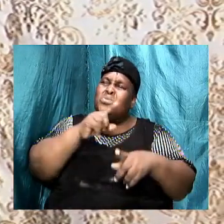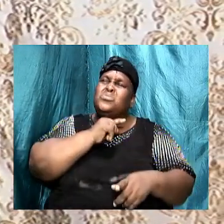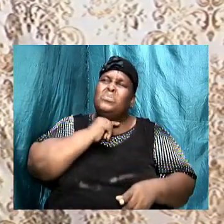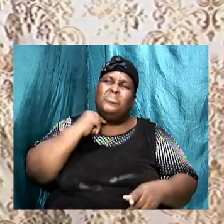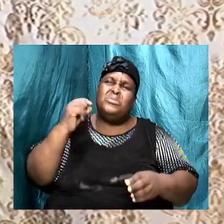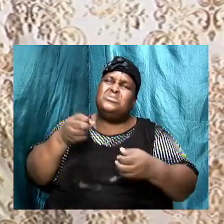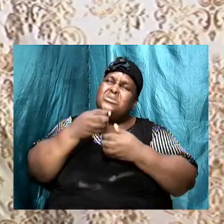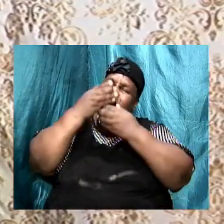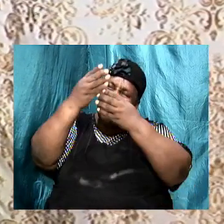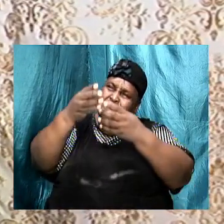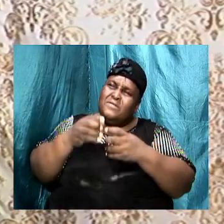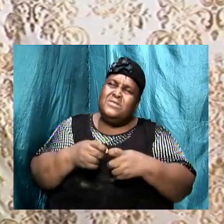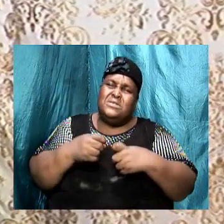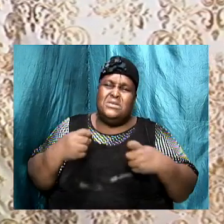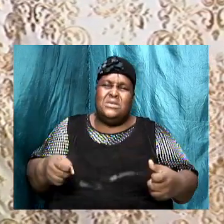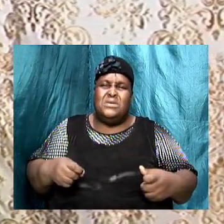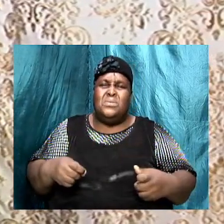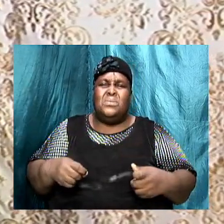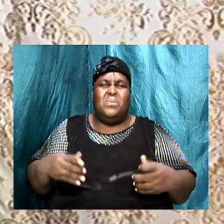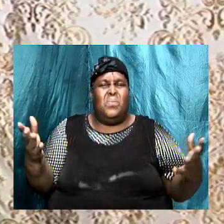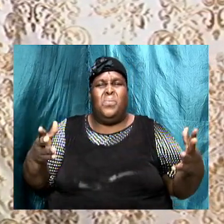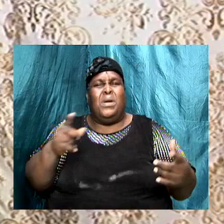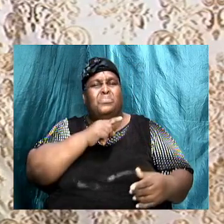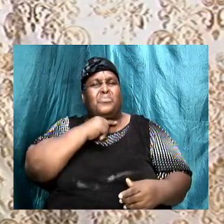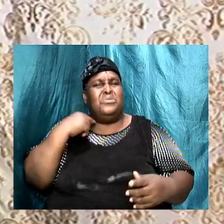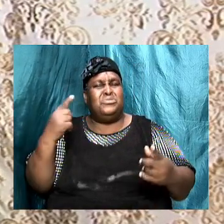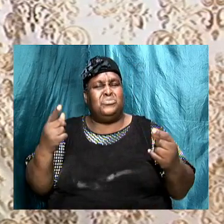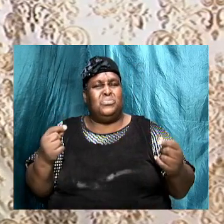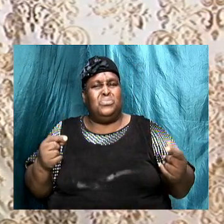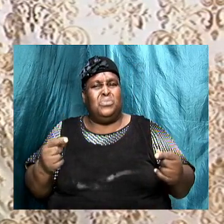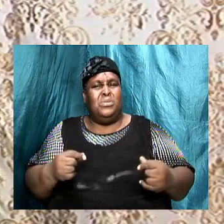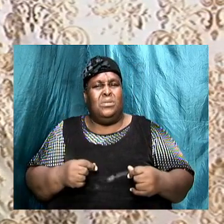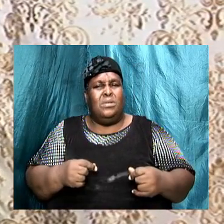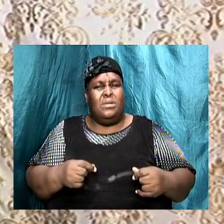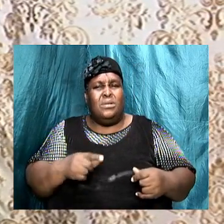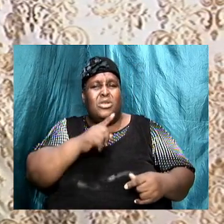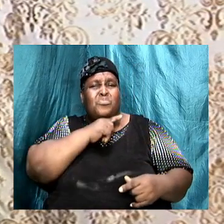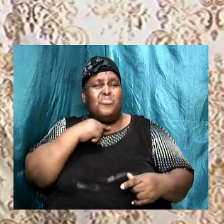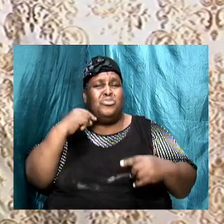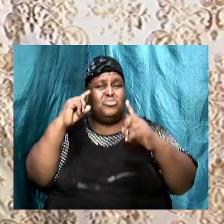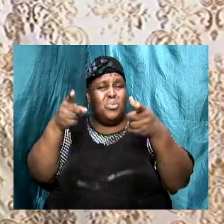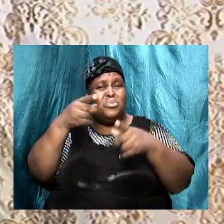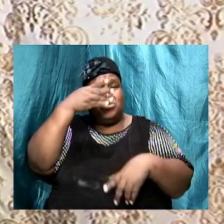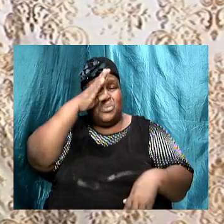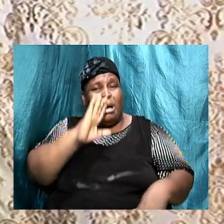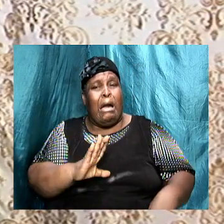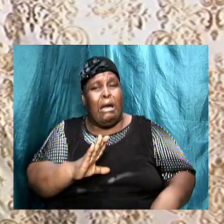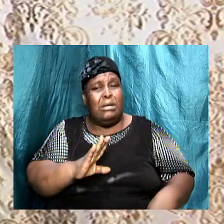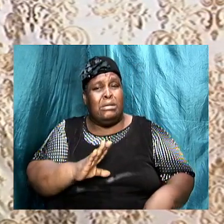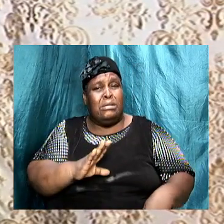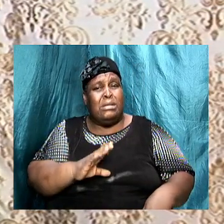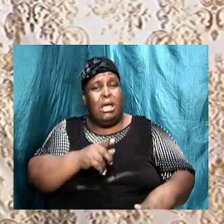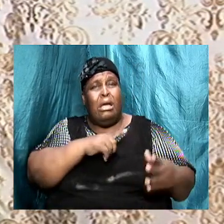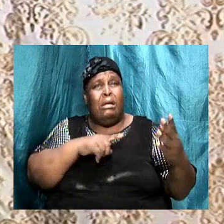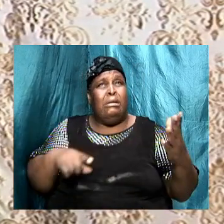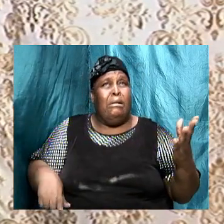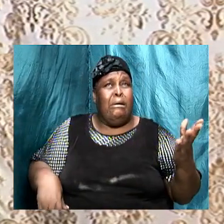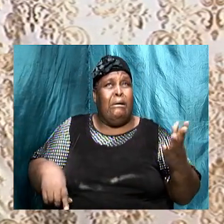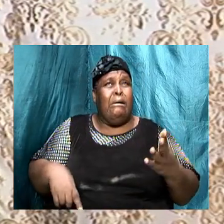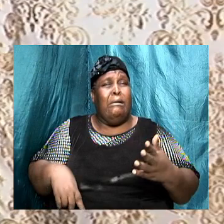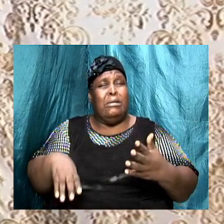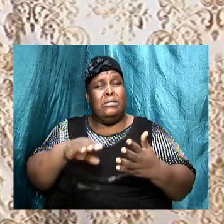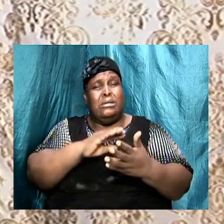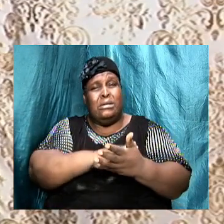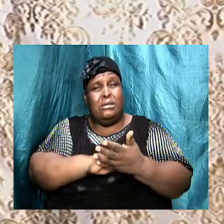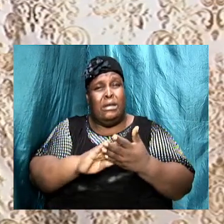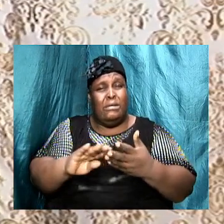to go to God on your behalf and say, look here, Lord, forgive Brother Bailey because Brother Bailey has sinned. Oh